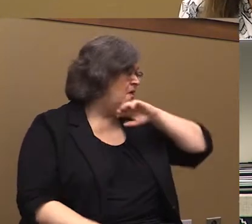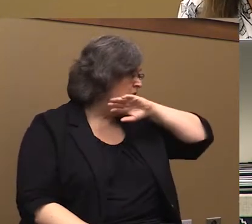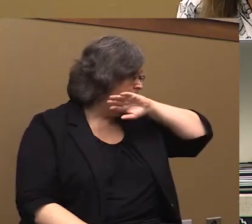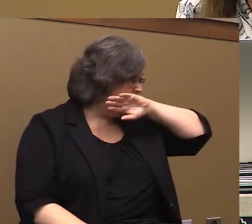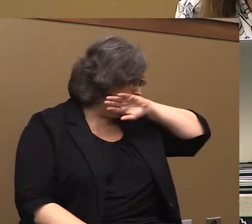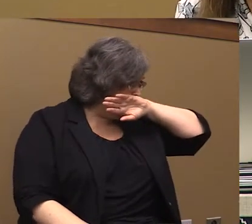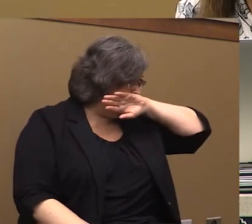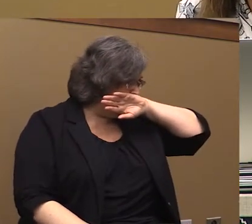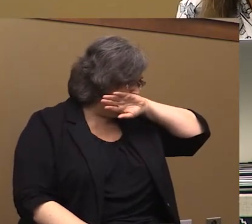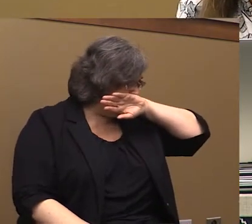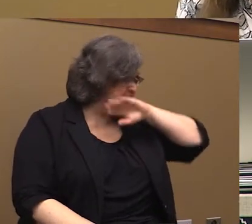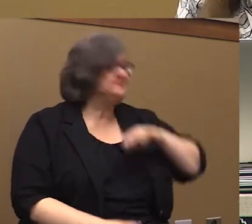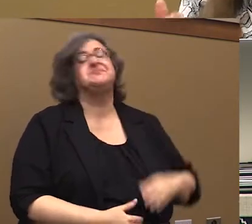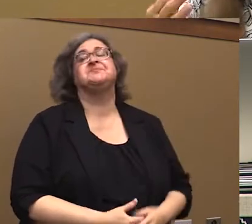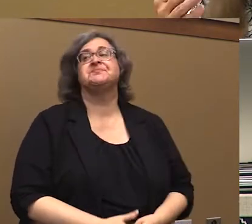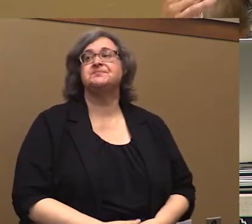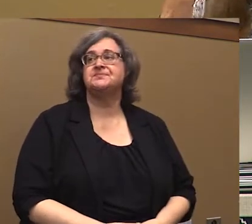differently.